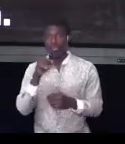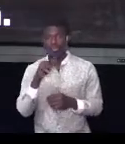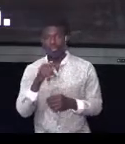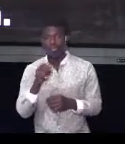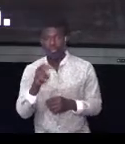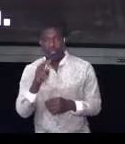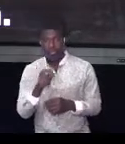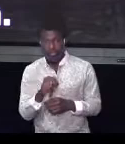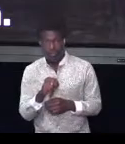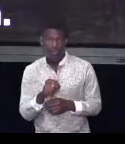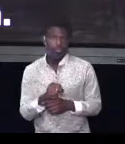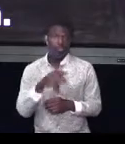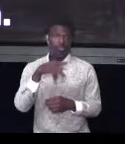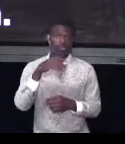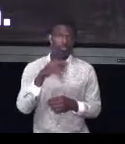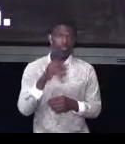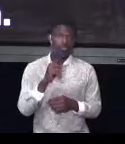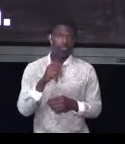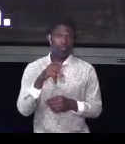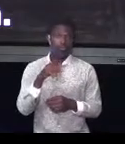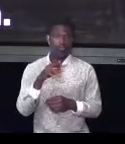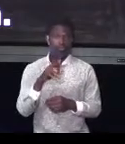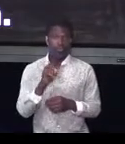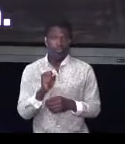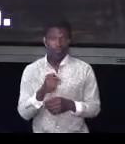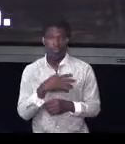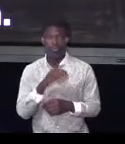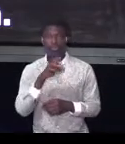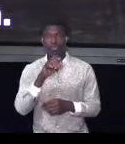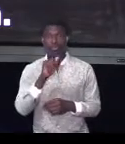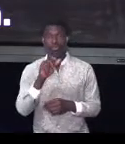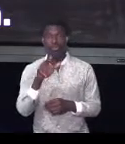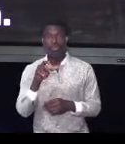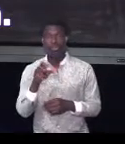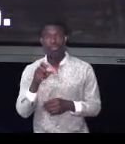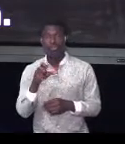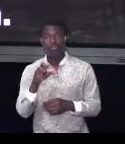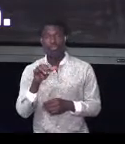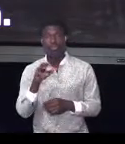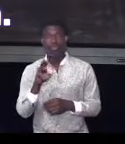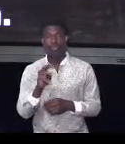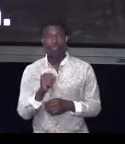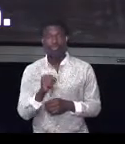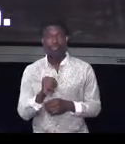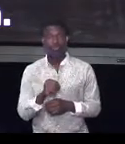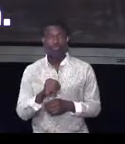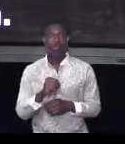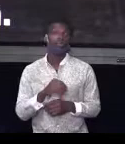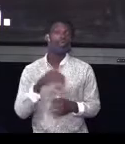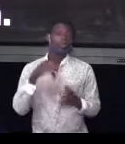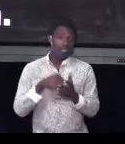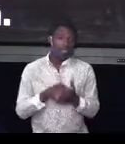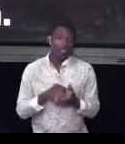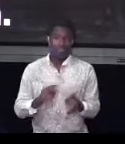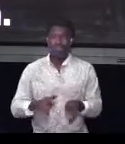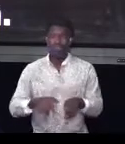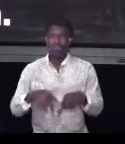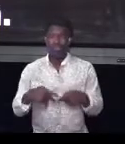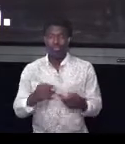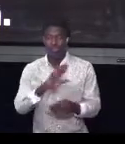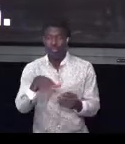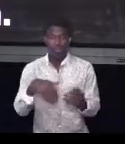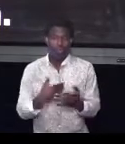you phosphorus, potassium, and calcium. Now, the manure supplies all the